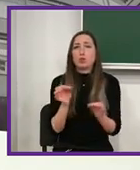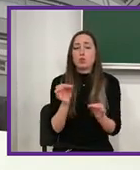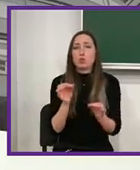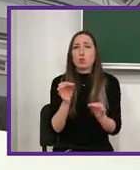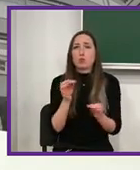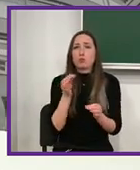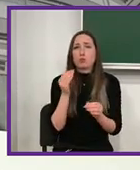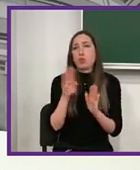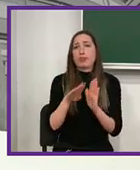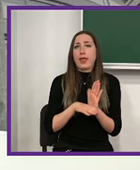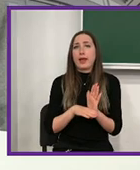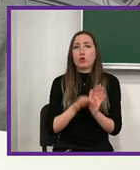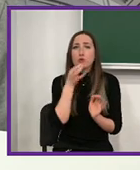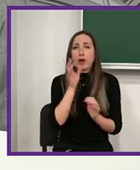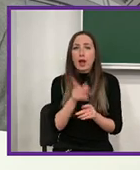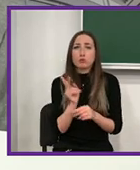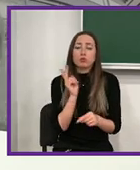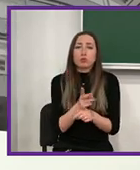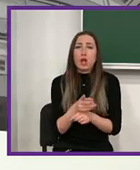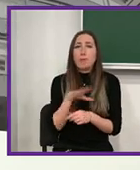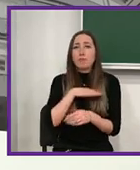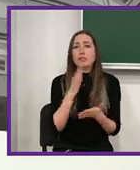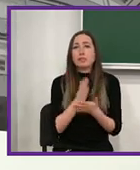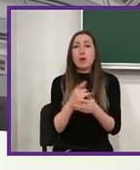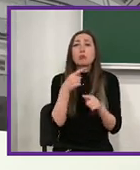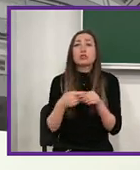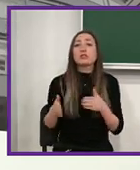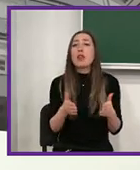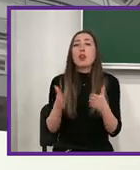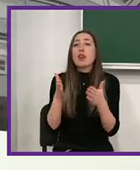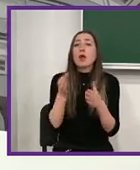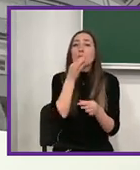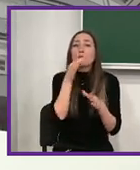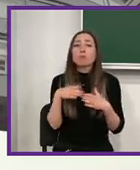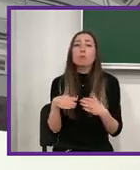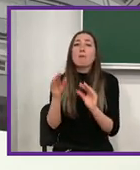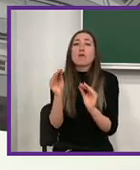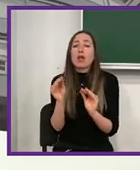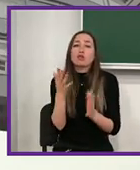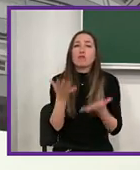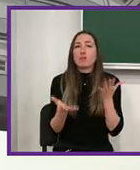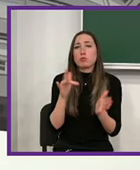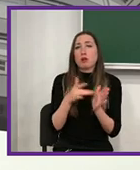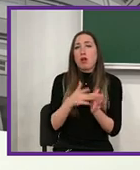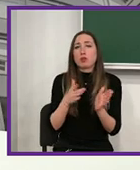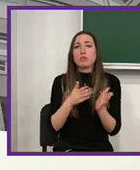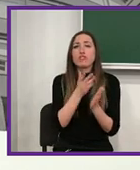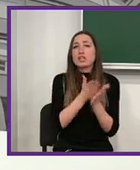not entirely encouraging what we're seeing also, one could say. But meanwhile, and this is the point I wanted to make,